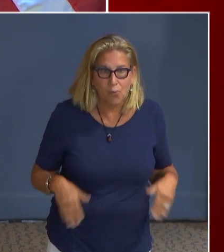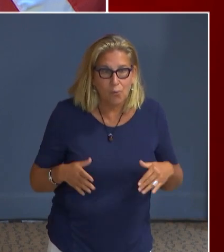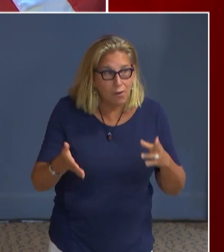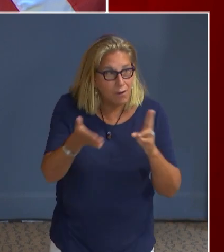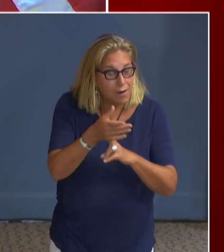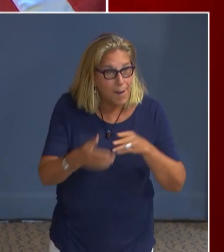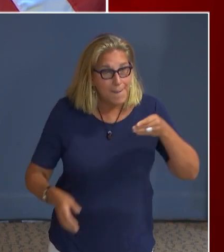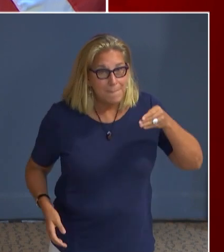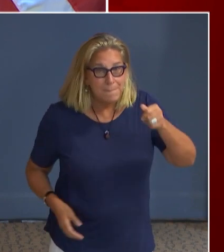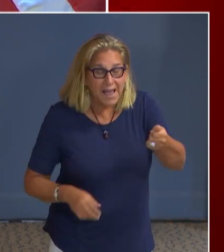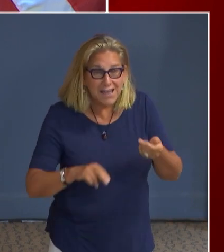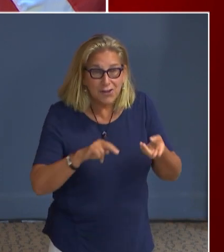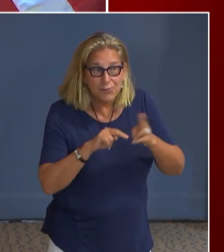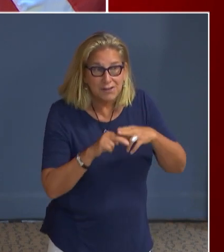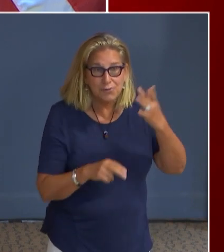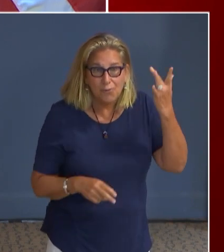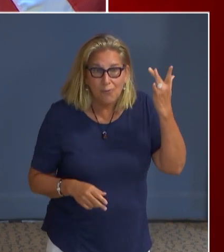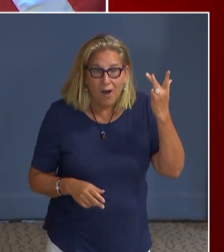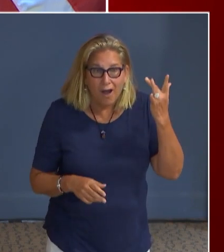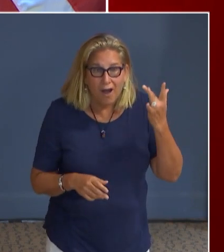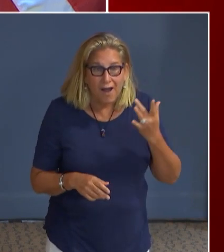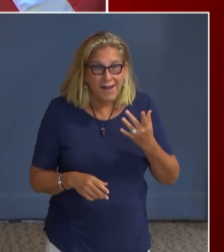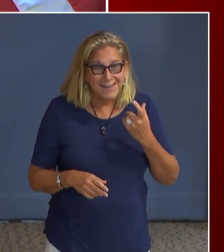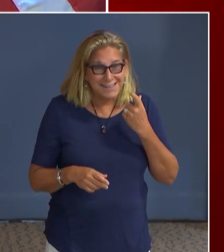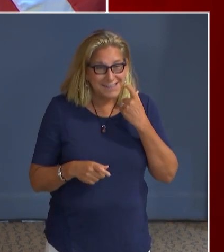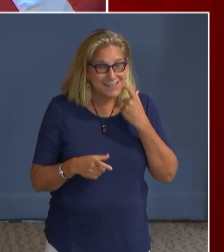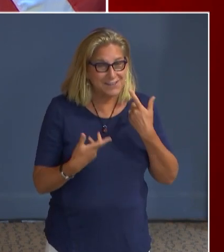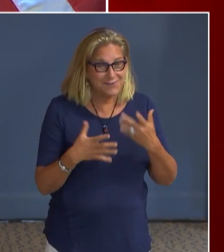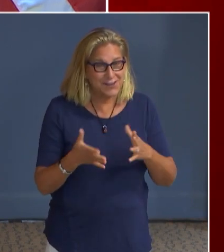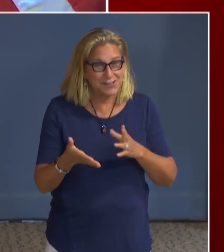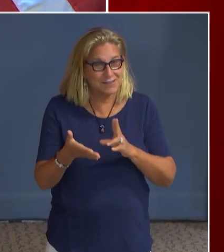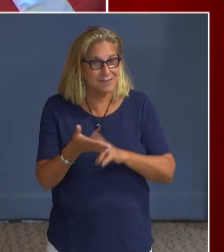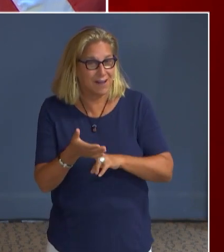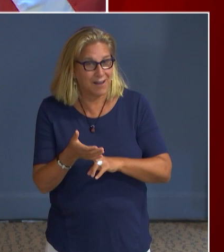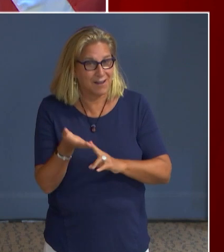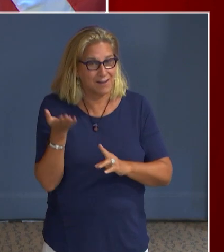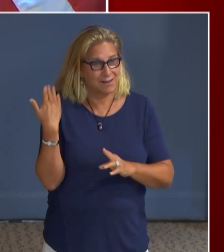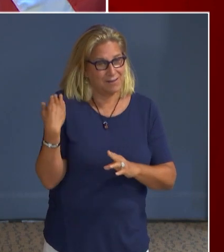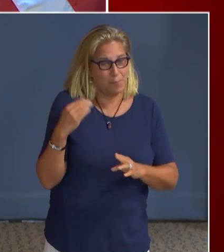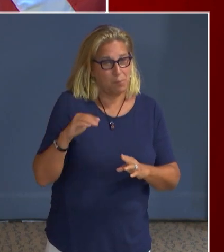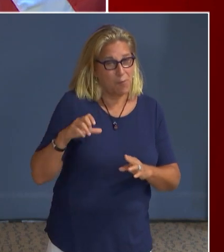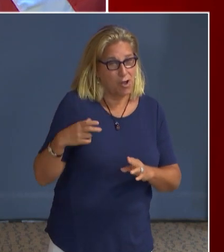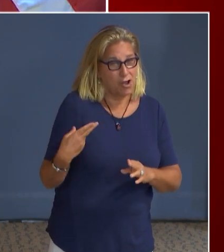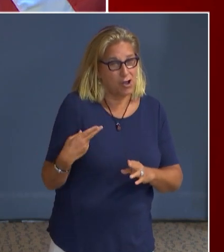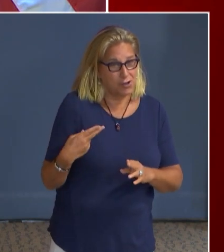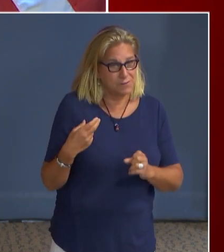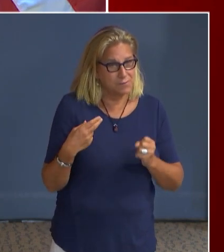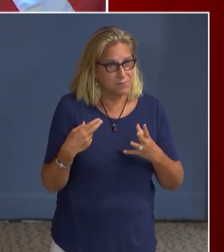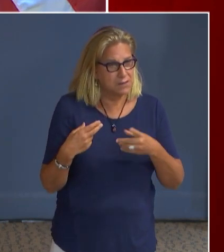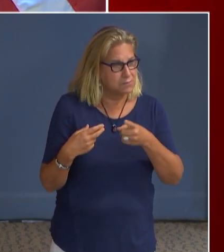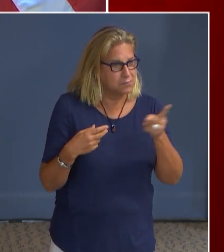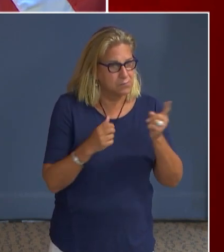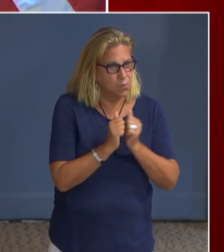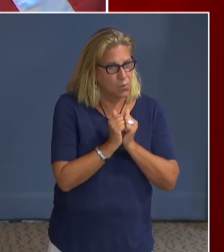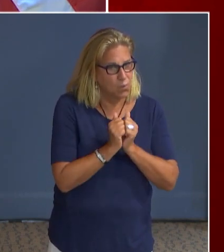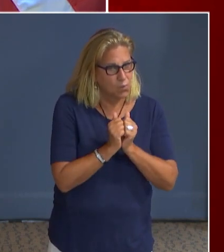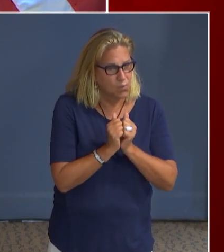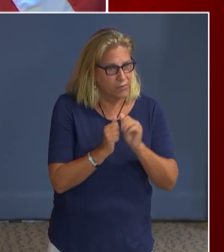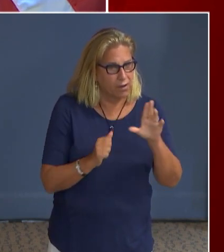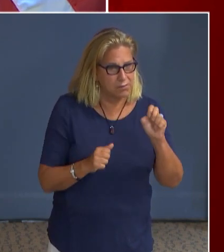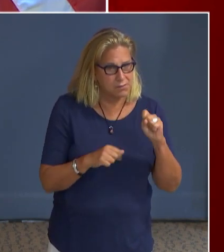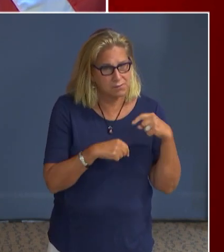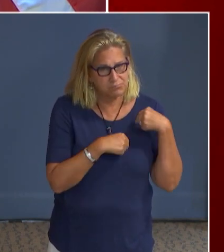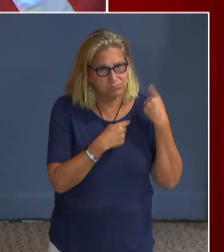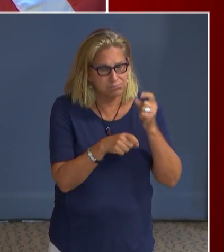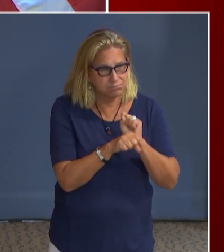follow the agreement we recently signed in March. Many of you were with us in the lobby of the John